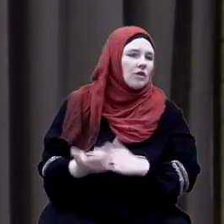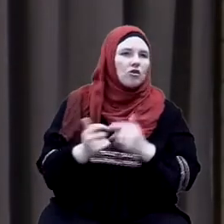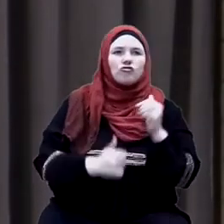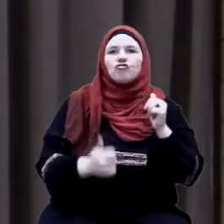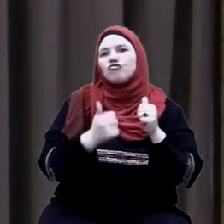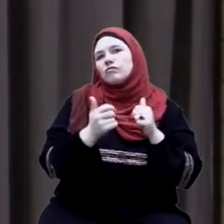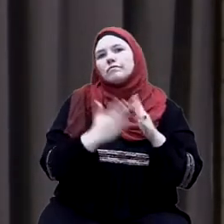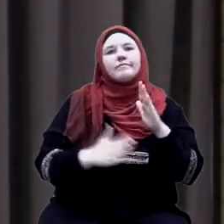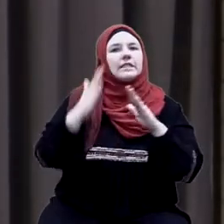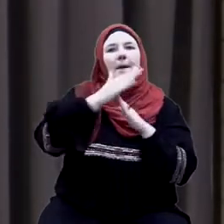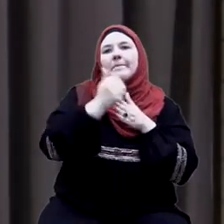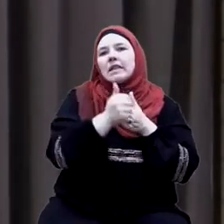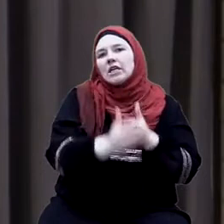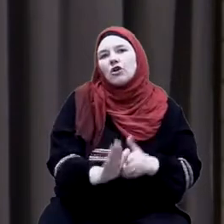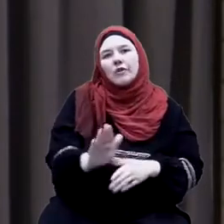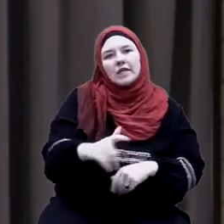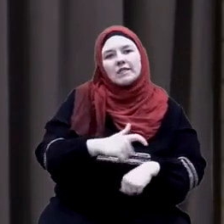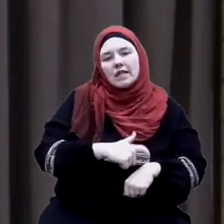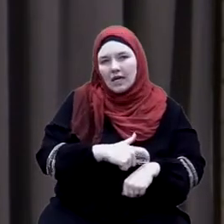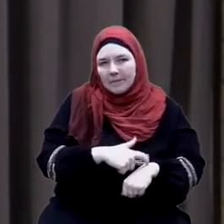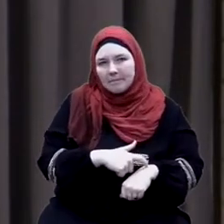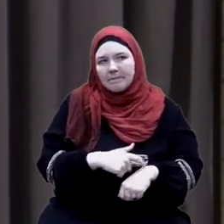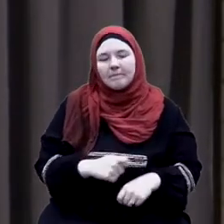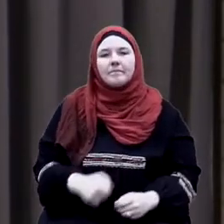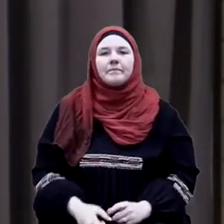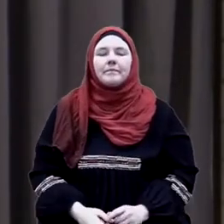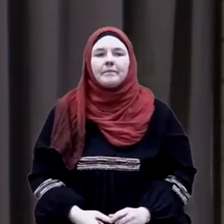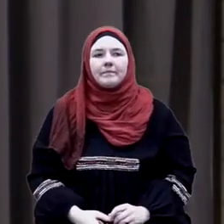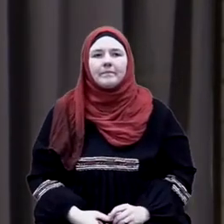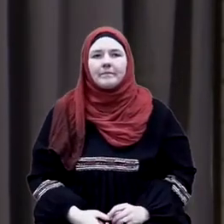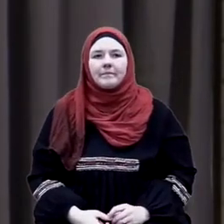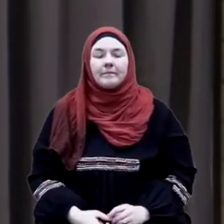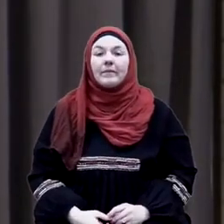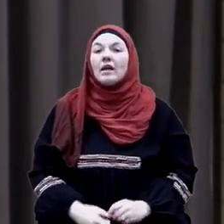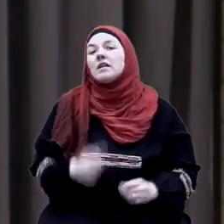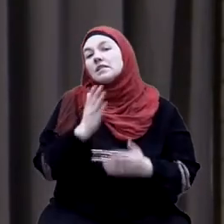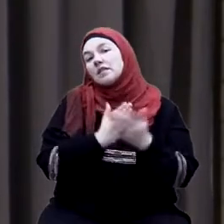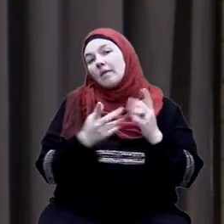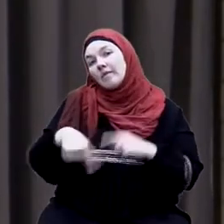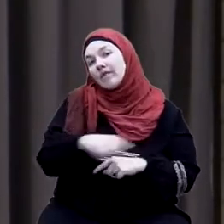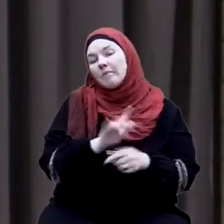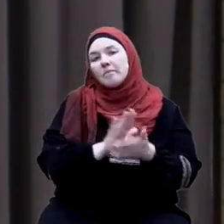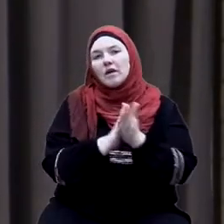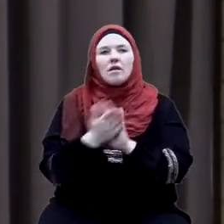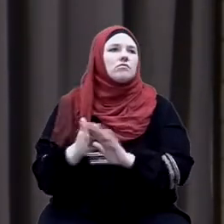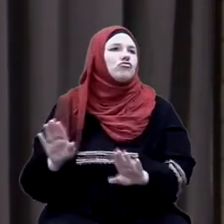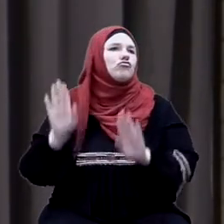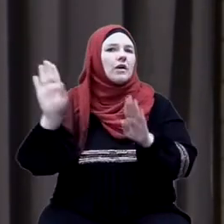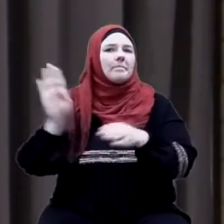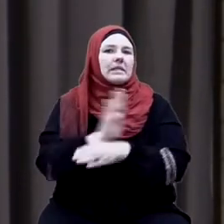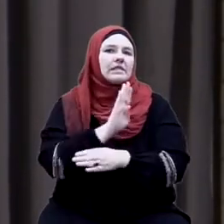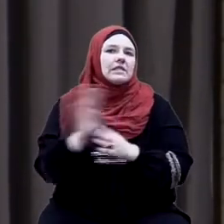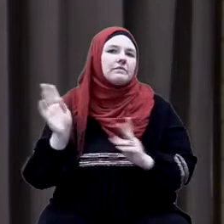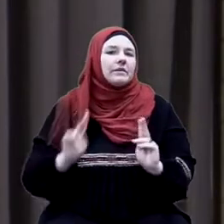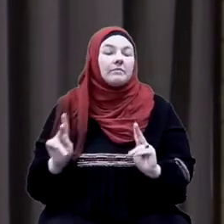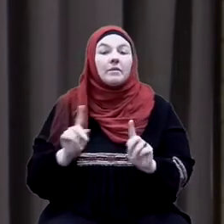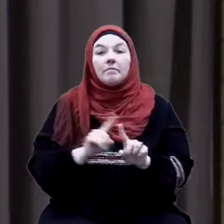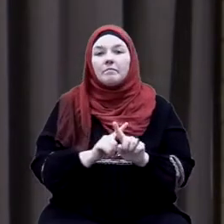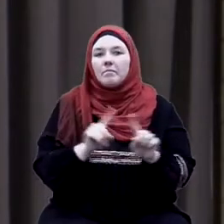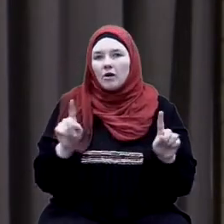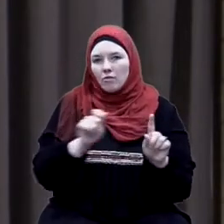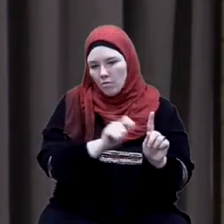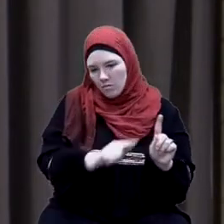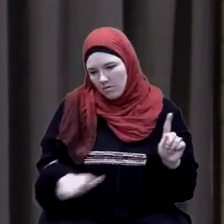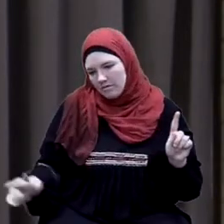greatest leaders of their time and every time after. Some of them became great business people, but all of